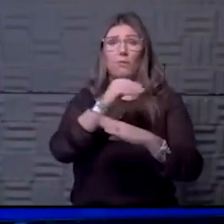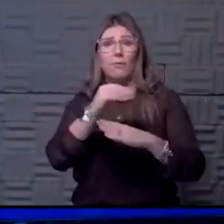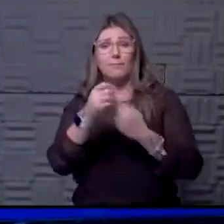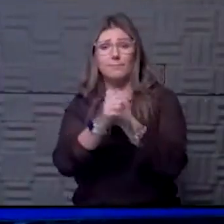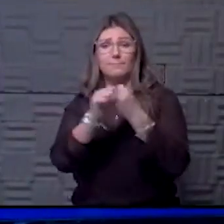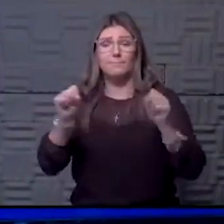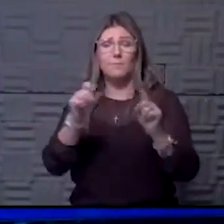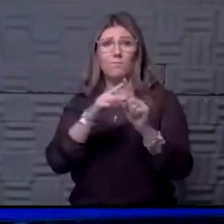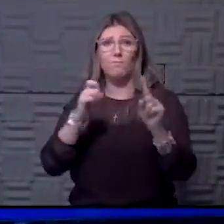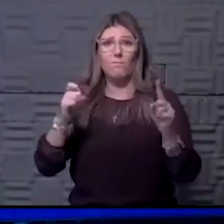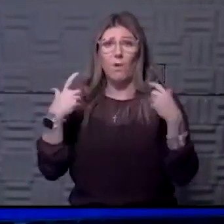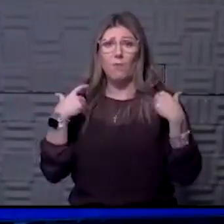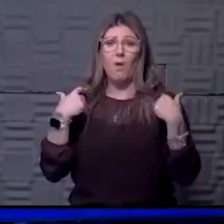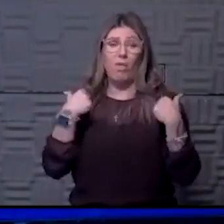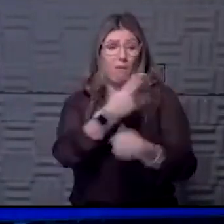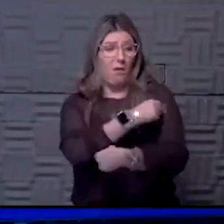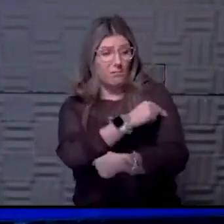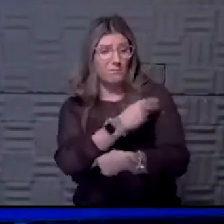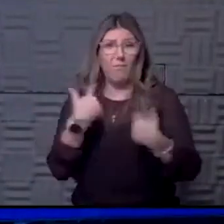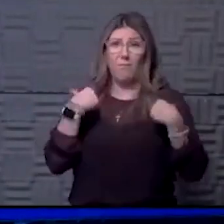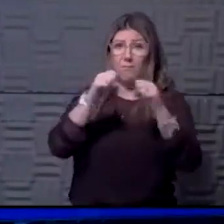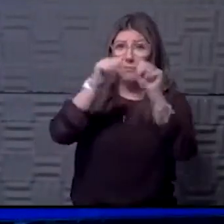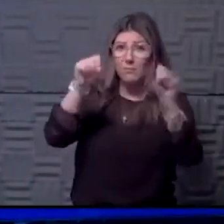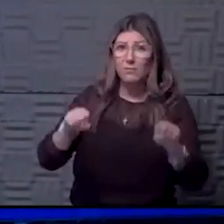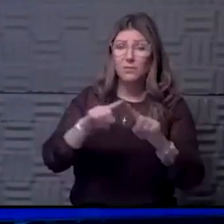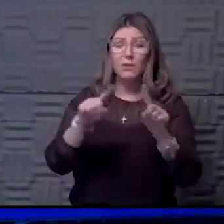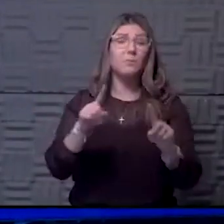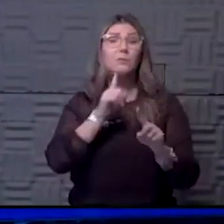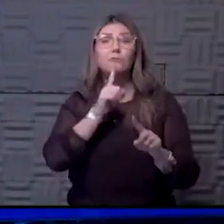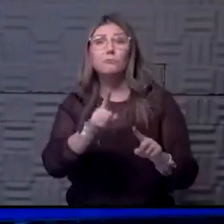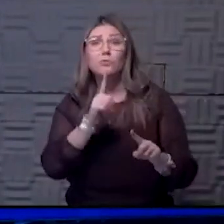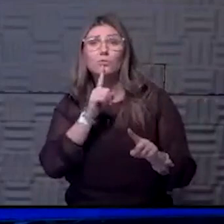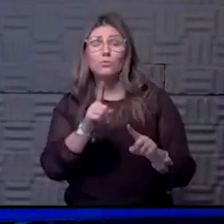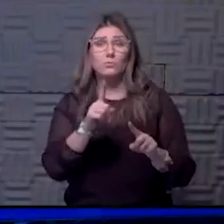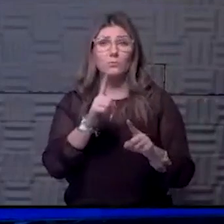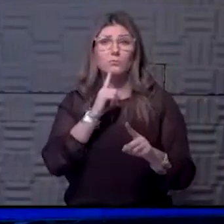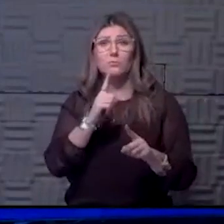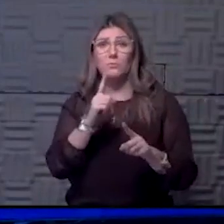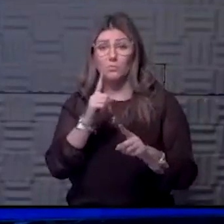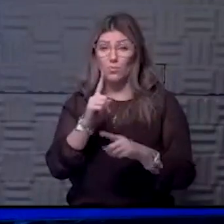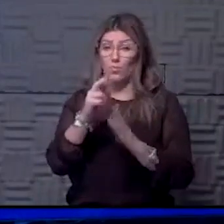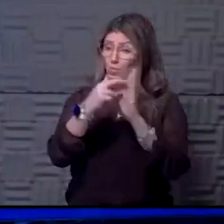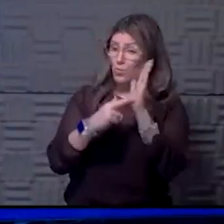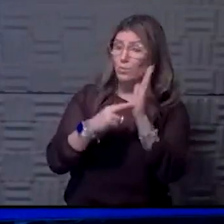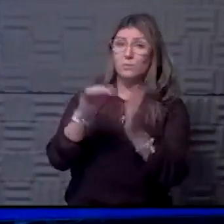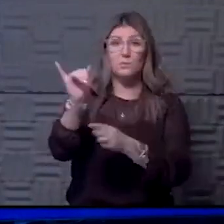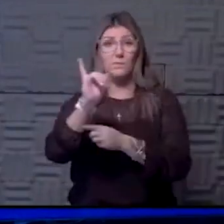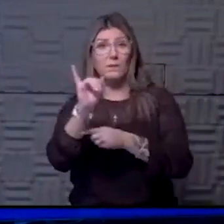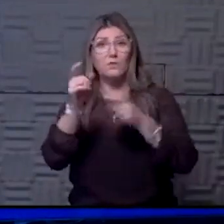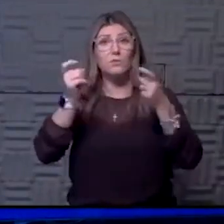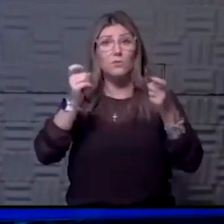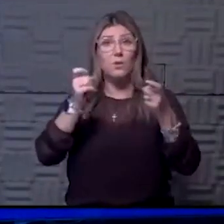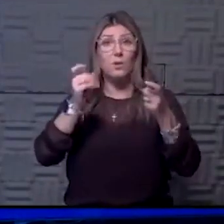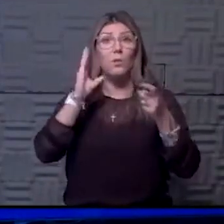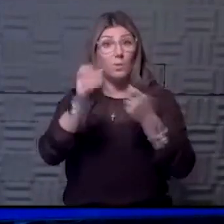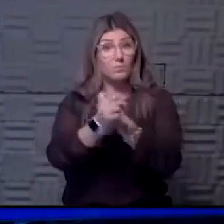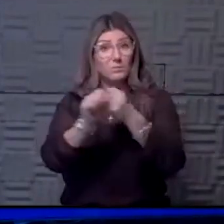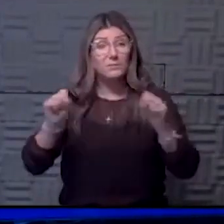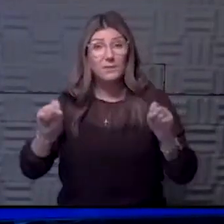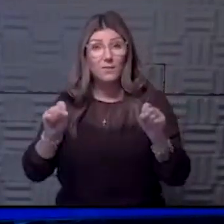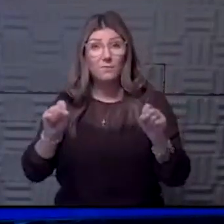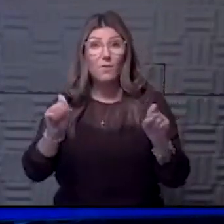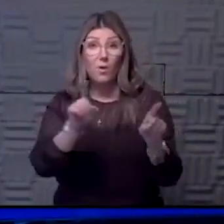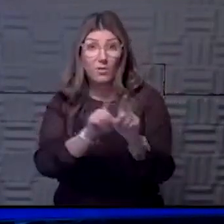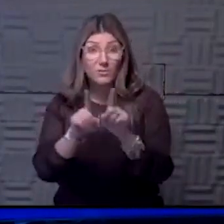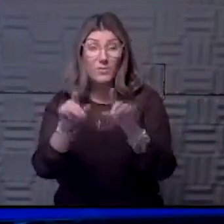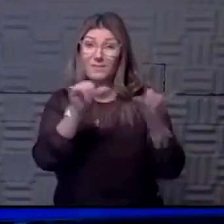hospitalization. But the truth is, the rules of infection control will keep you safe just as well, number one. Number